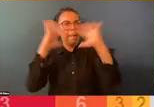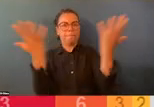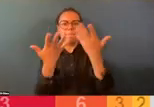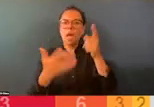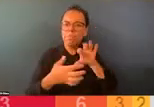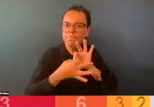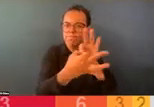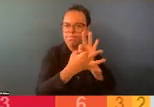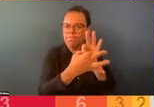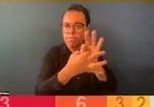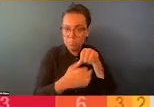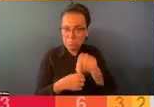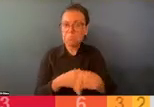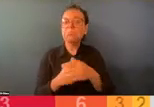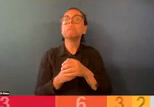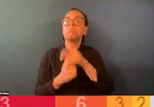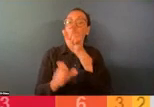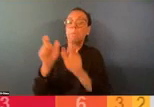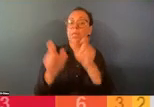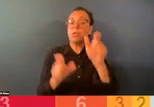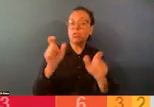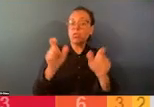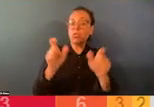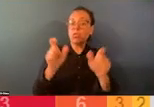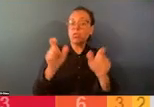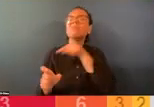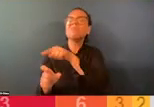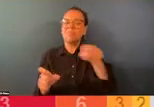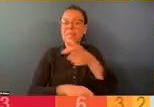medical personnel, the public, and environment in